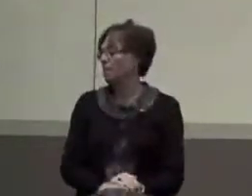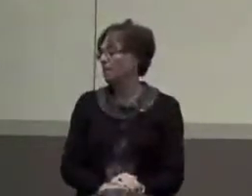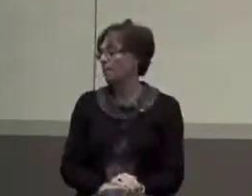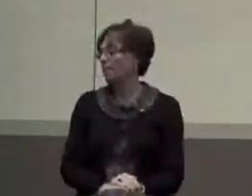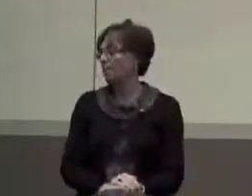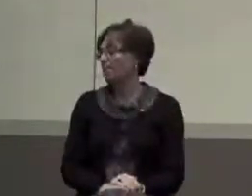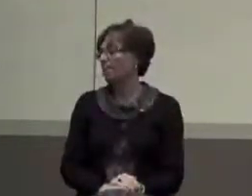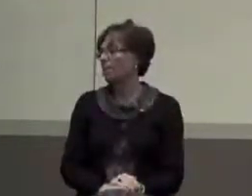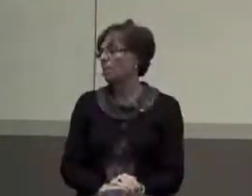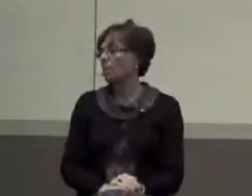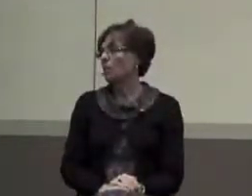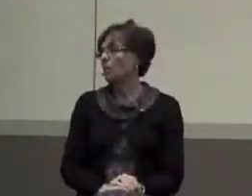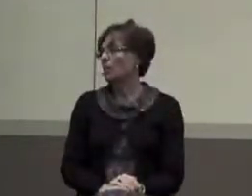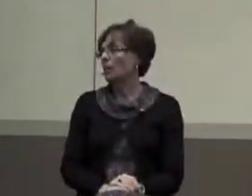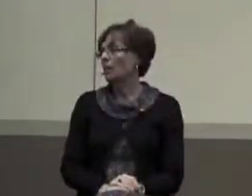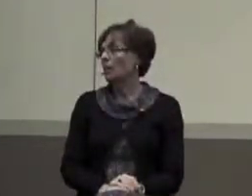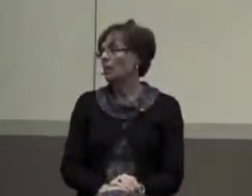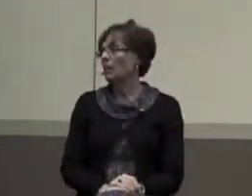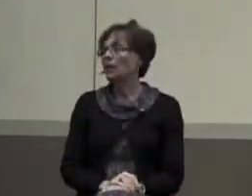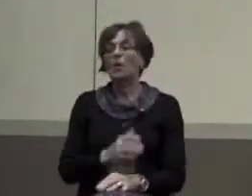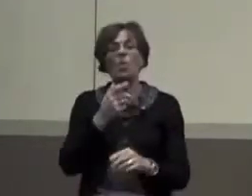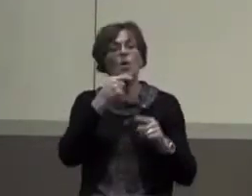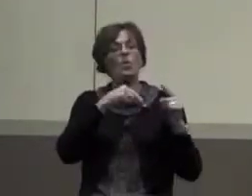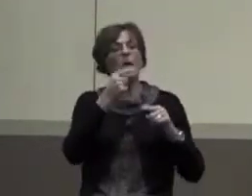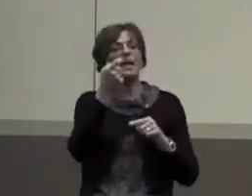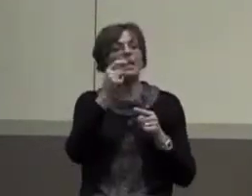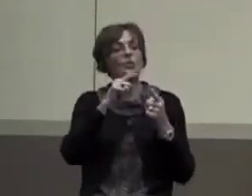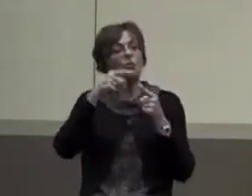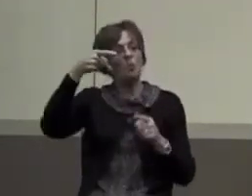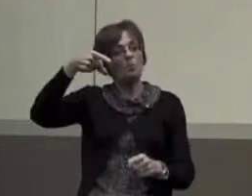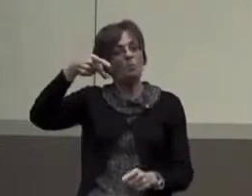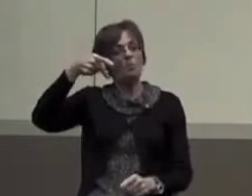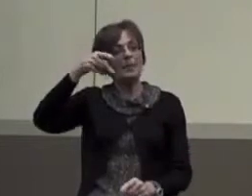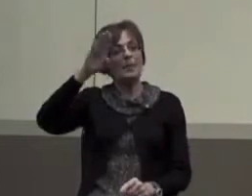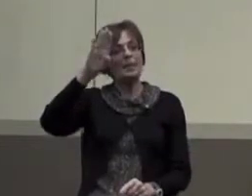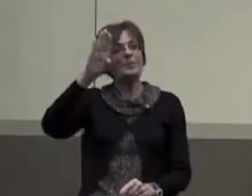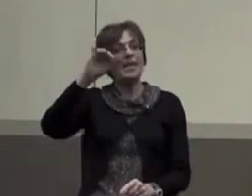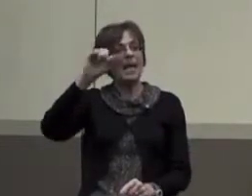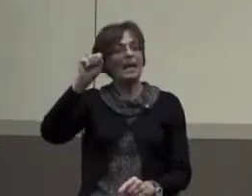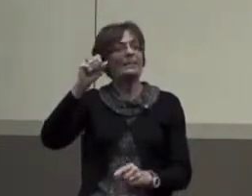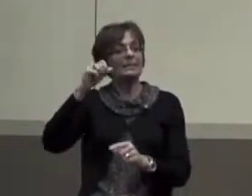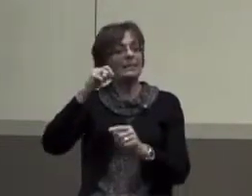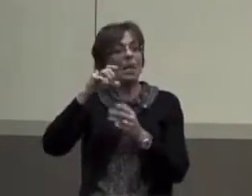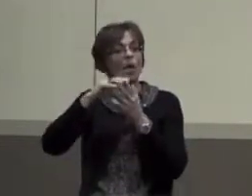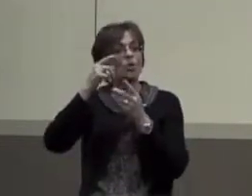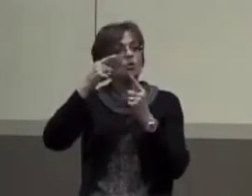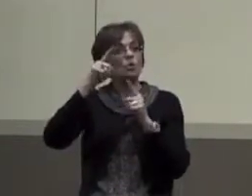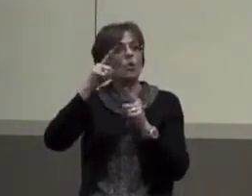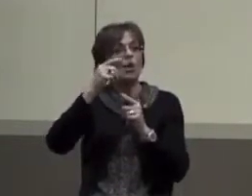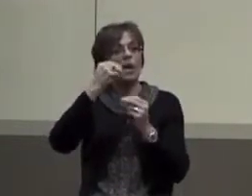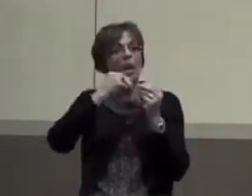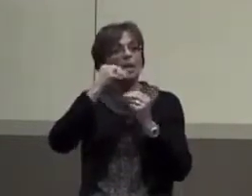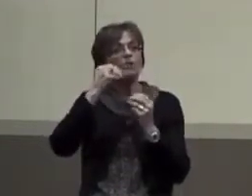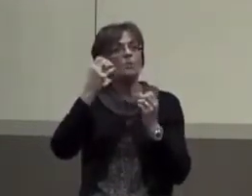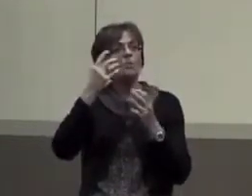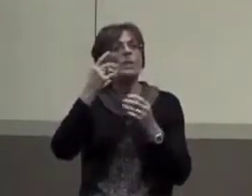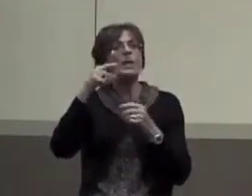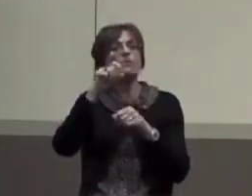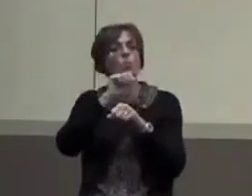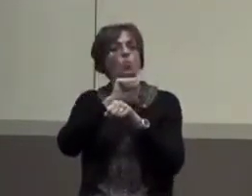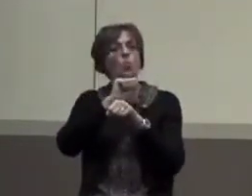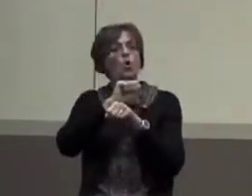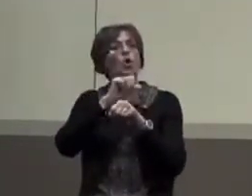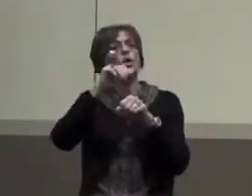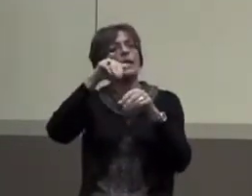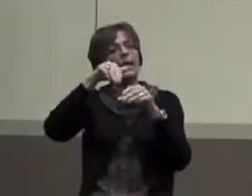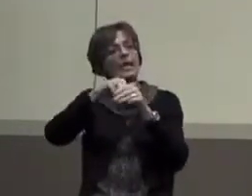I want to go back a little bit to PBIS because I learned over lunch that several of you work in schools that implement PBIS,